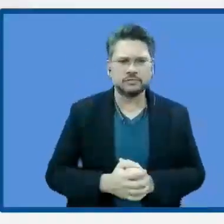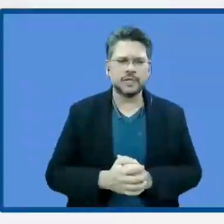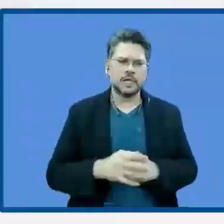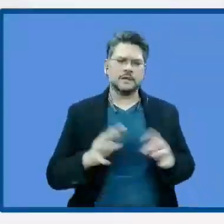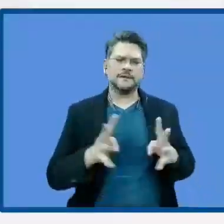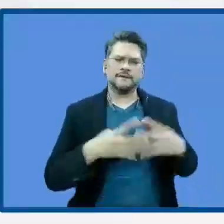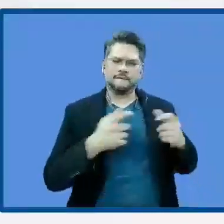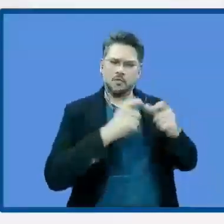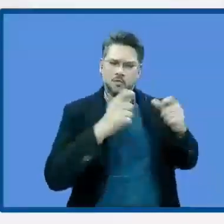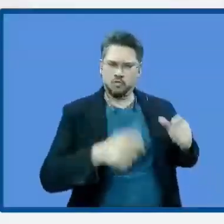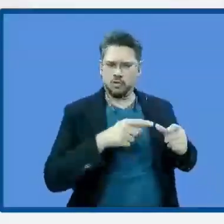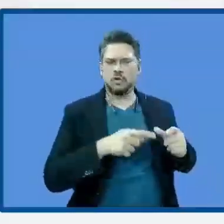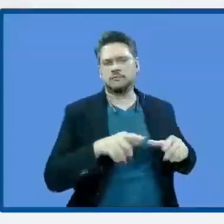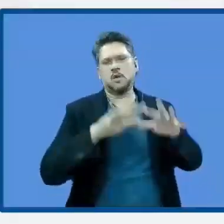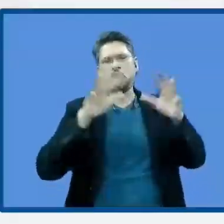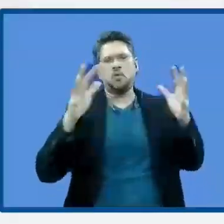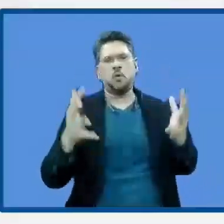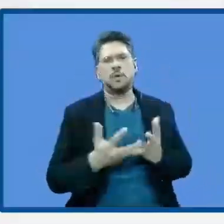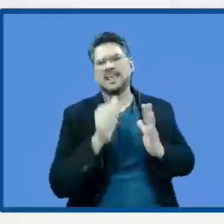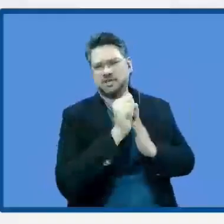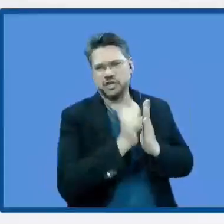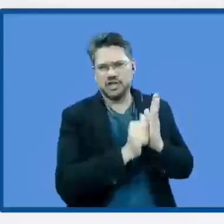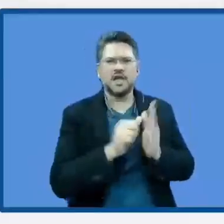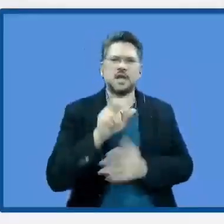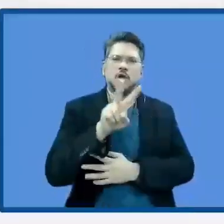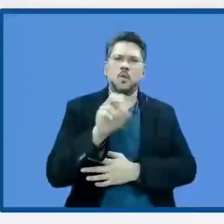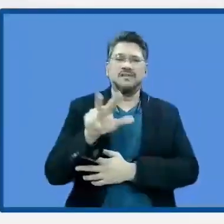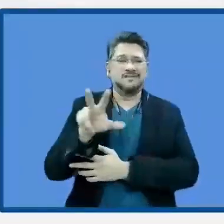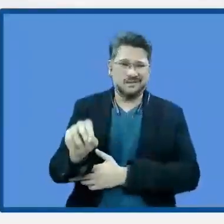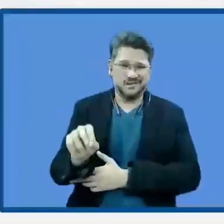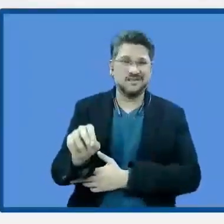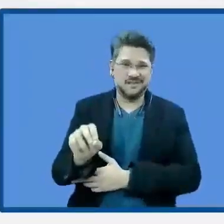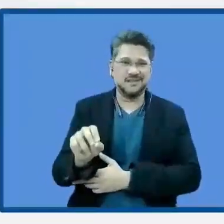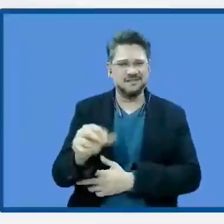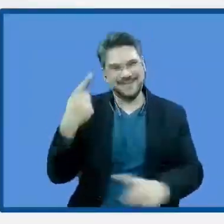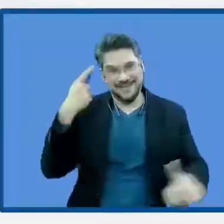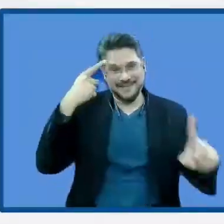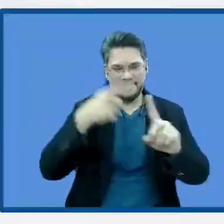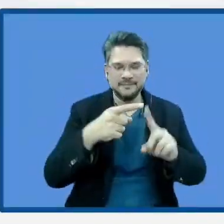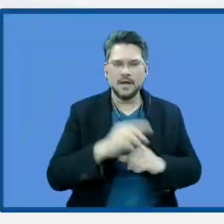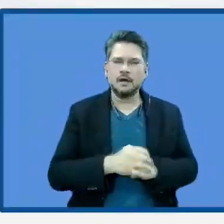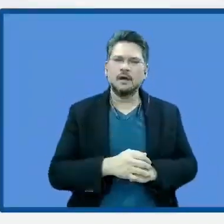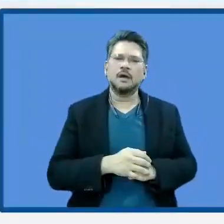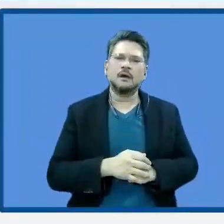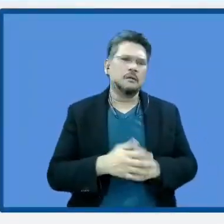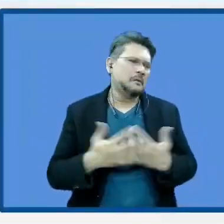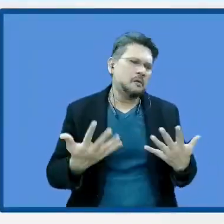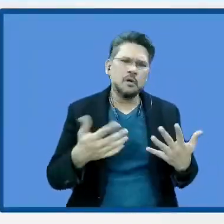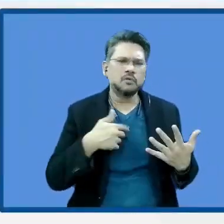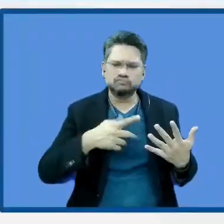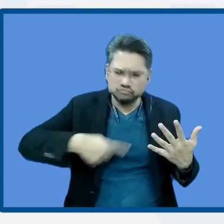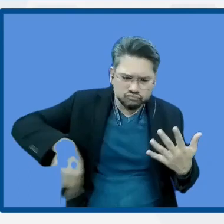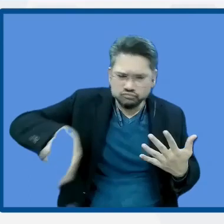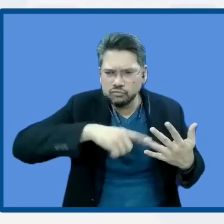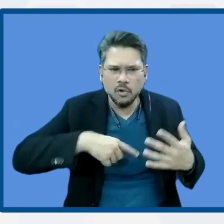Agendas 2030, towards where their axis of action should be pointing to